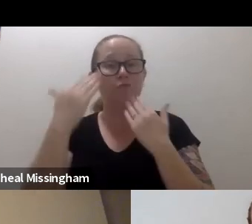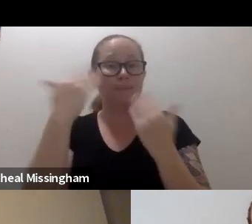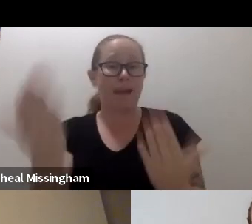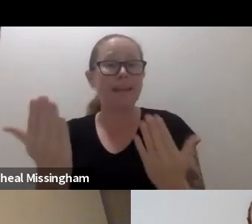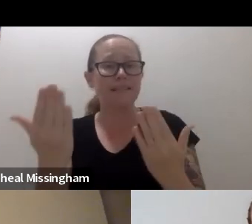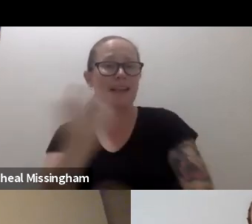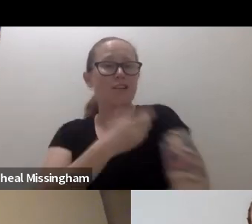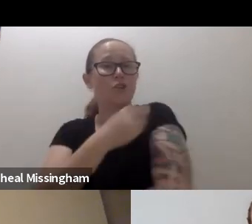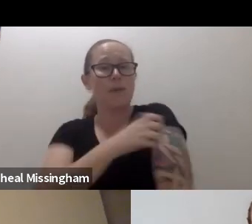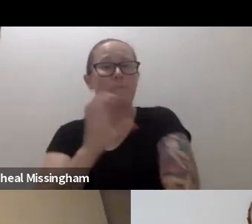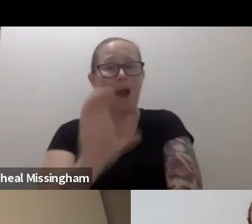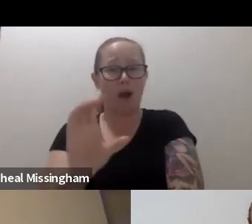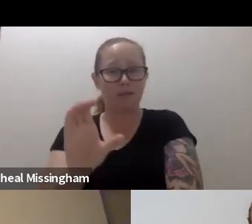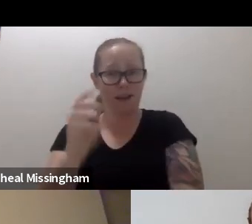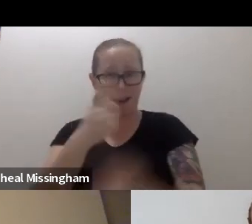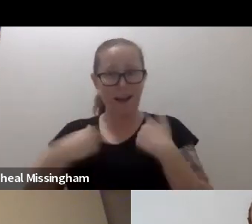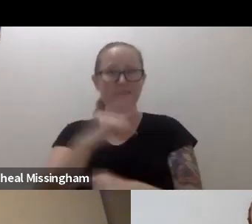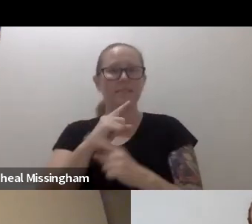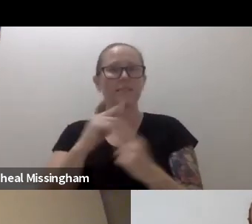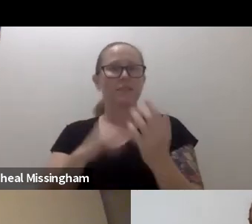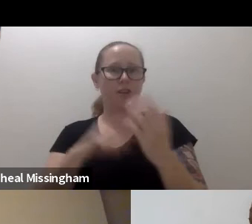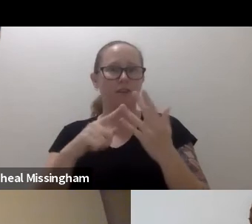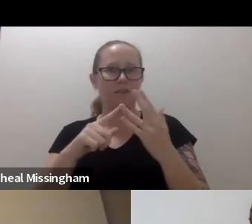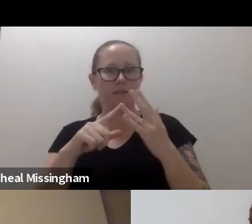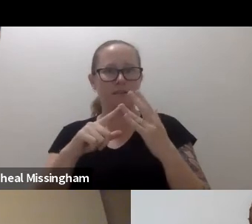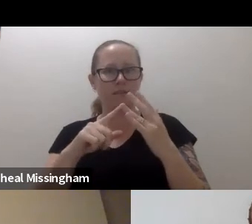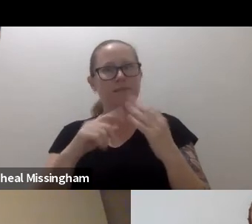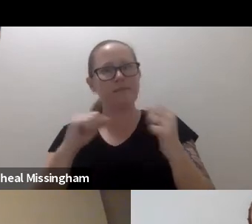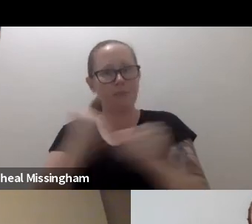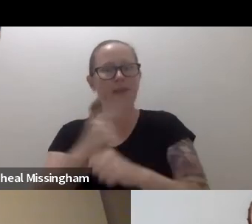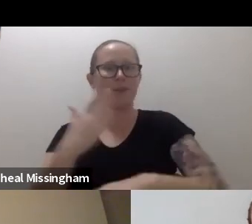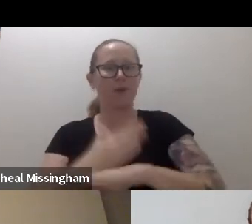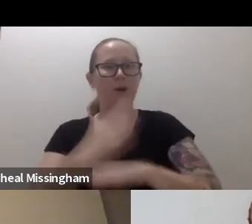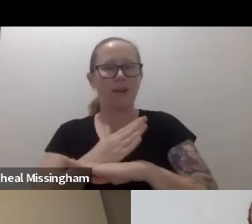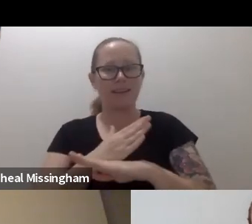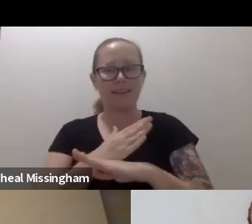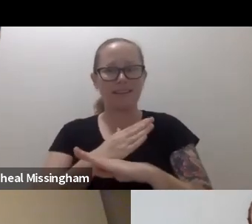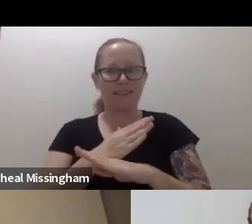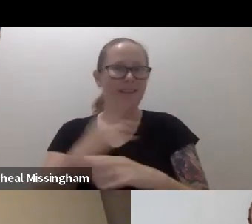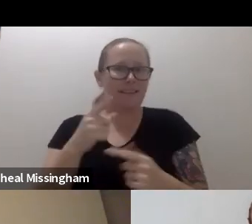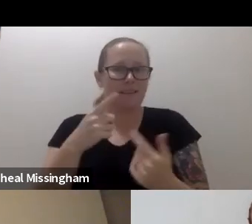give respect. They need to empower up to make the work.